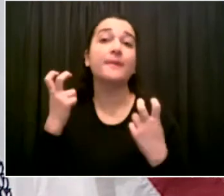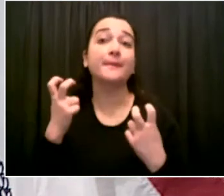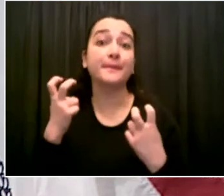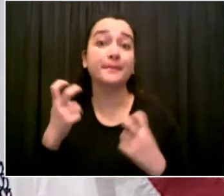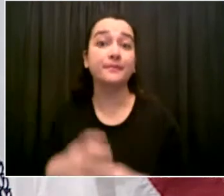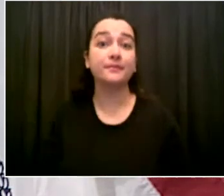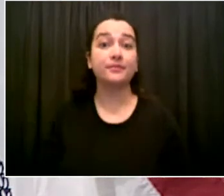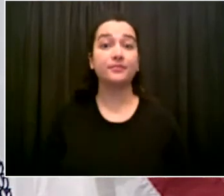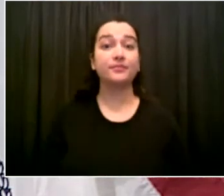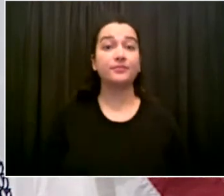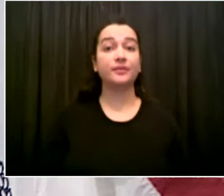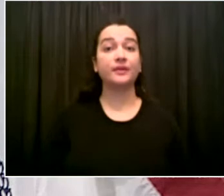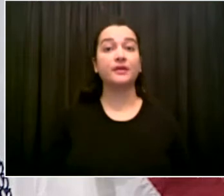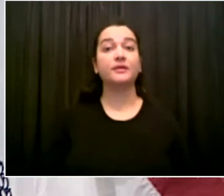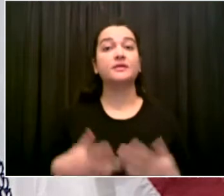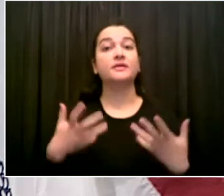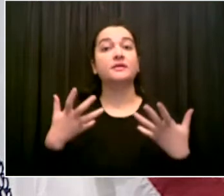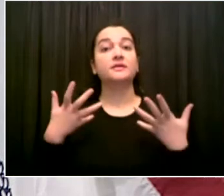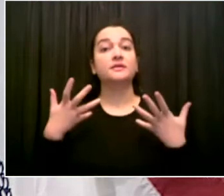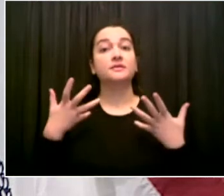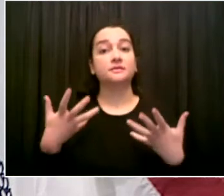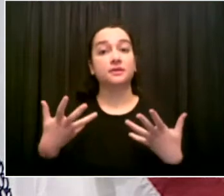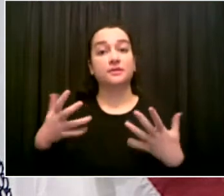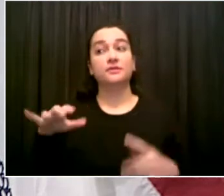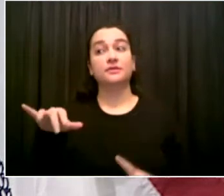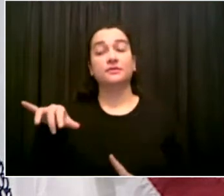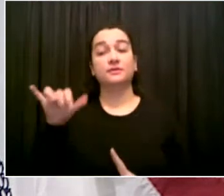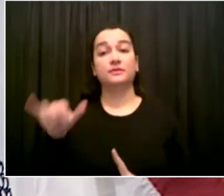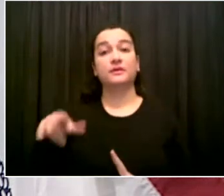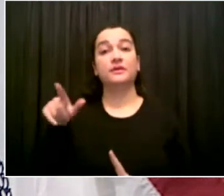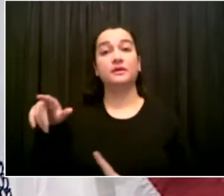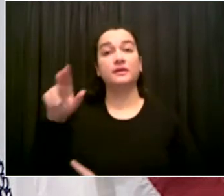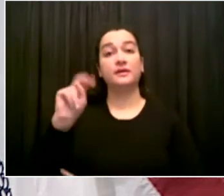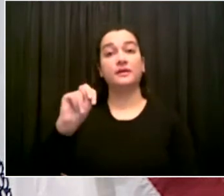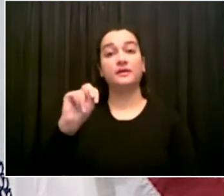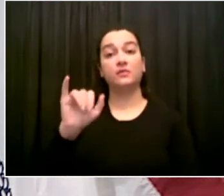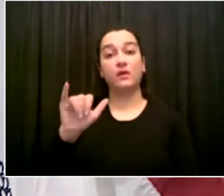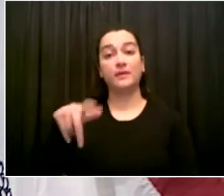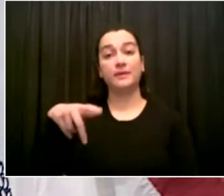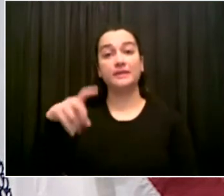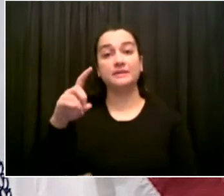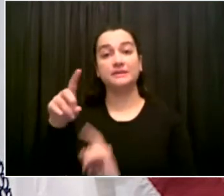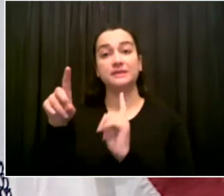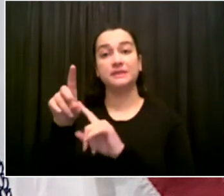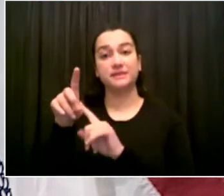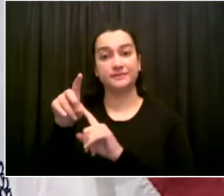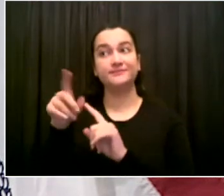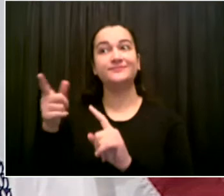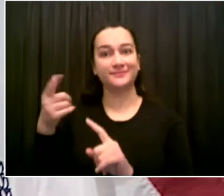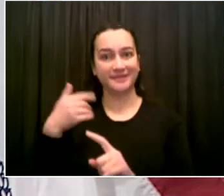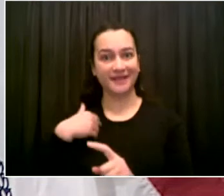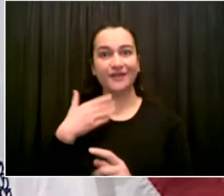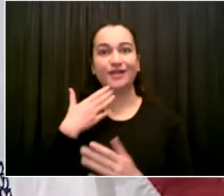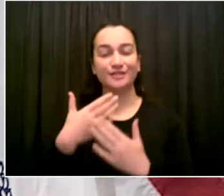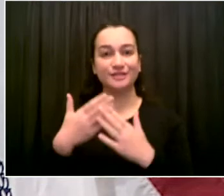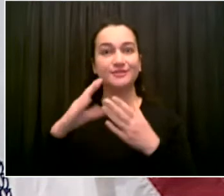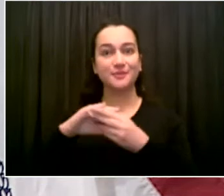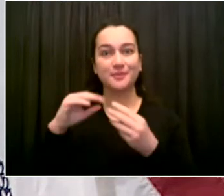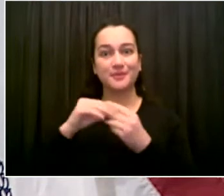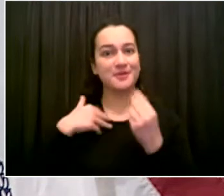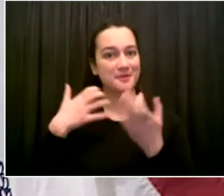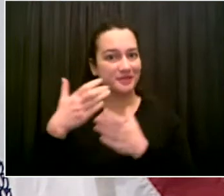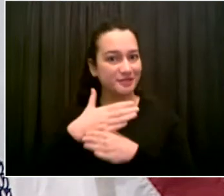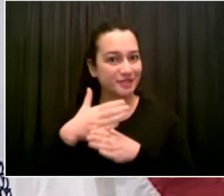us. Amazing story last night from Staten Island, the 120 precinct.